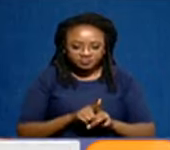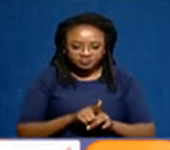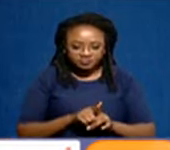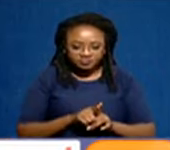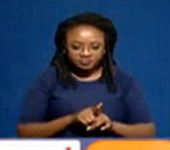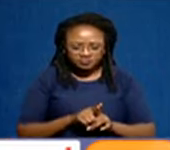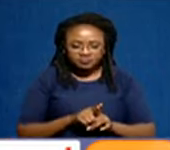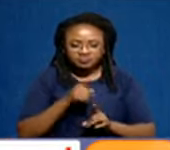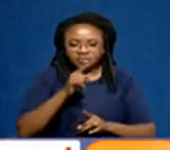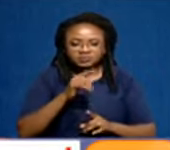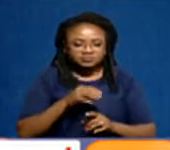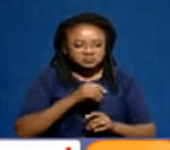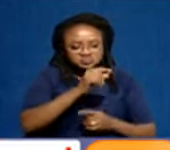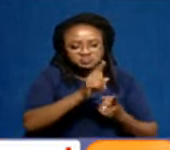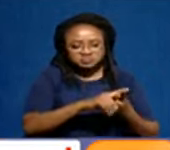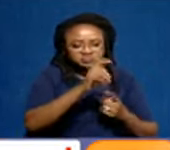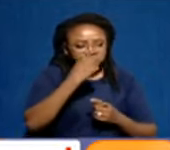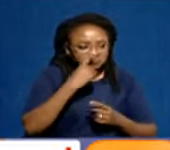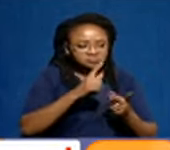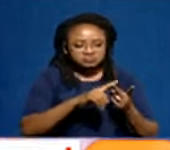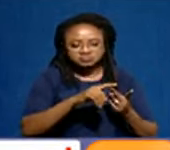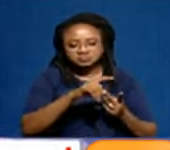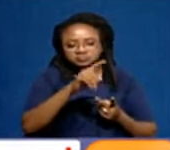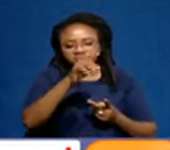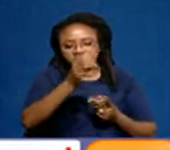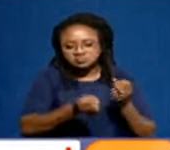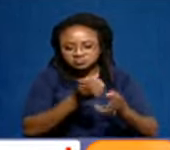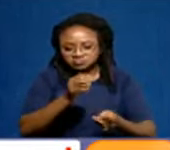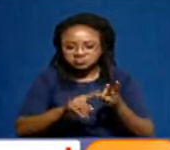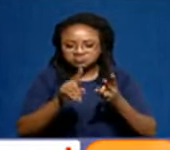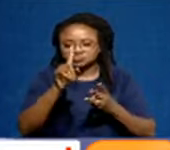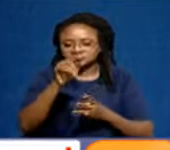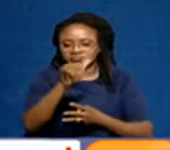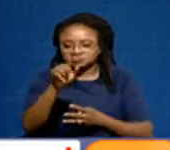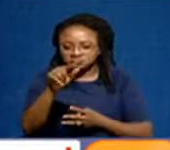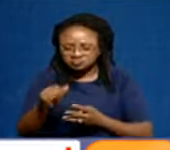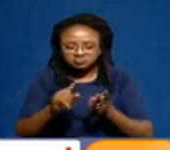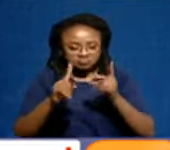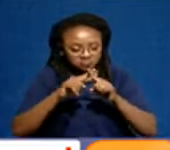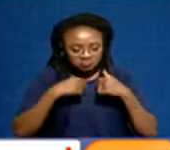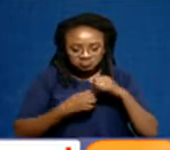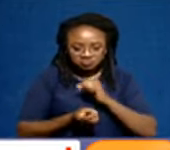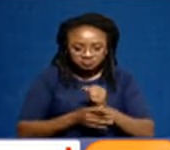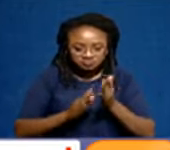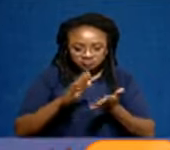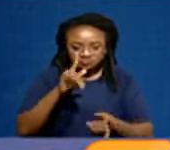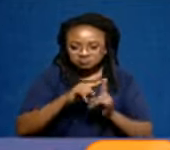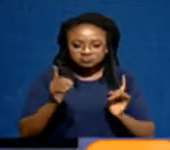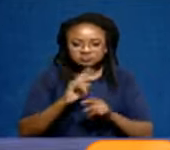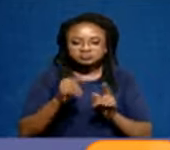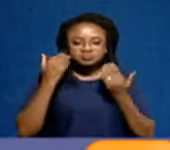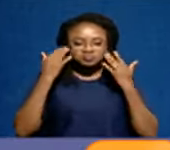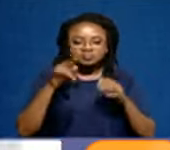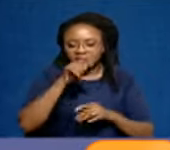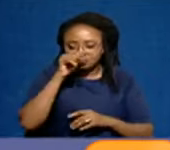Sudan, mpaka Baringo, tiati wanajua. No, najua, Excellency, I don't want to explain more that. But what has happened, kwa sababu ya wazungu sijui wameenda